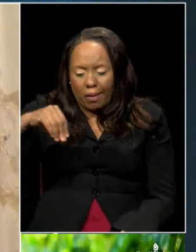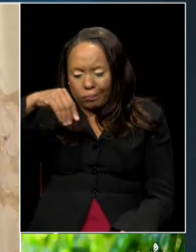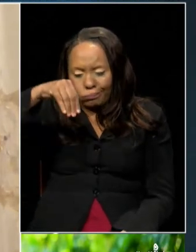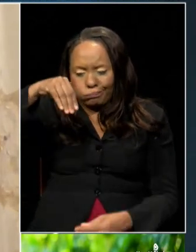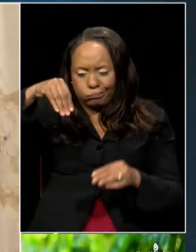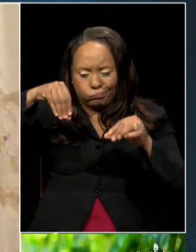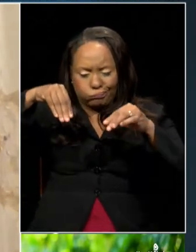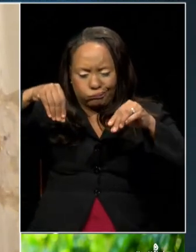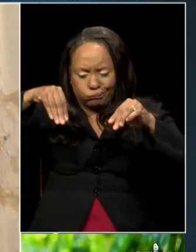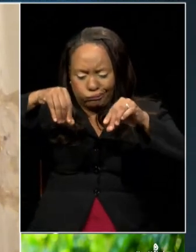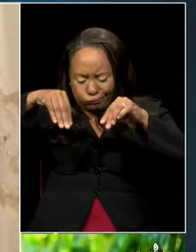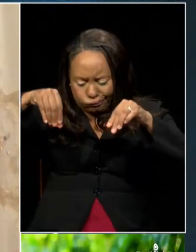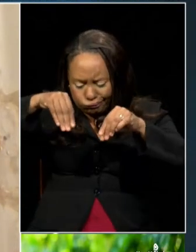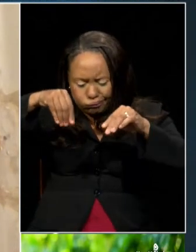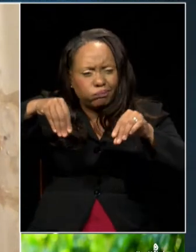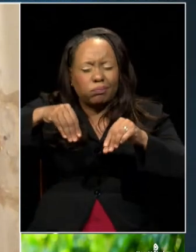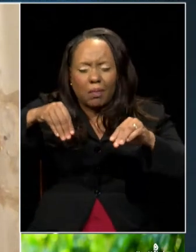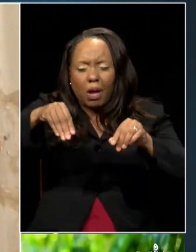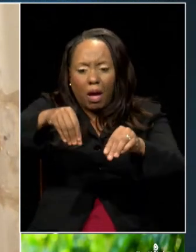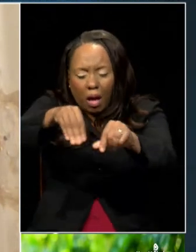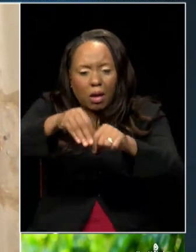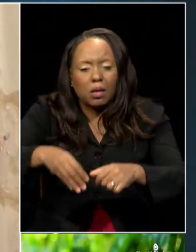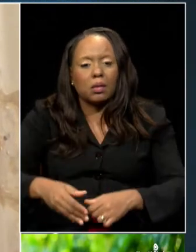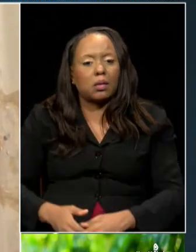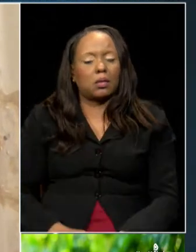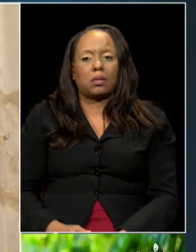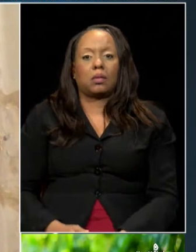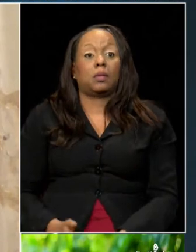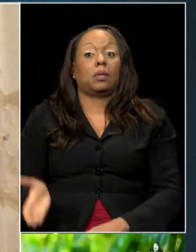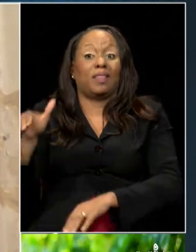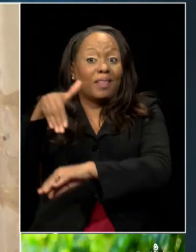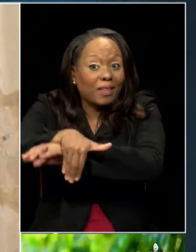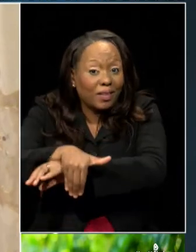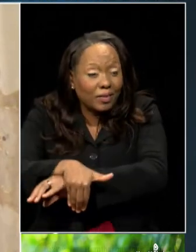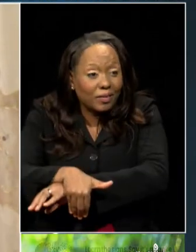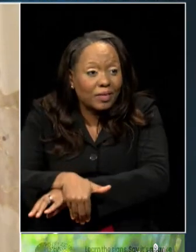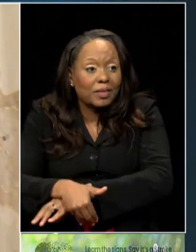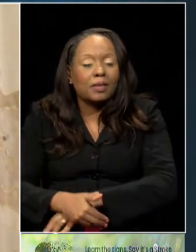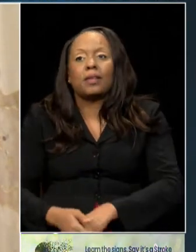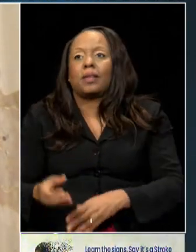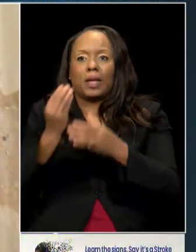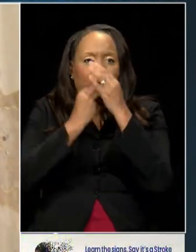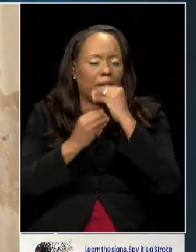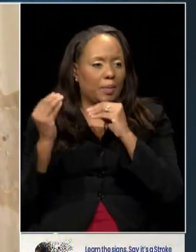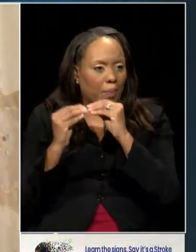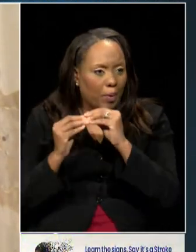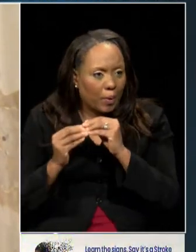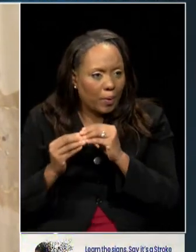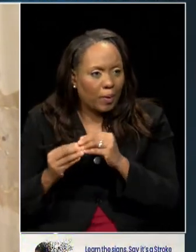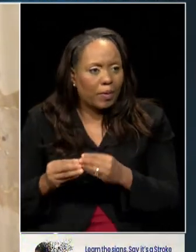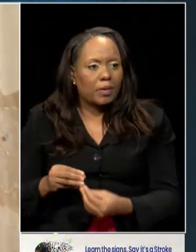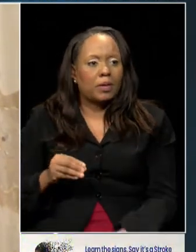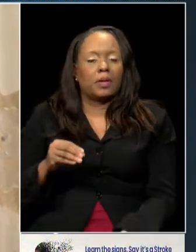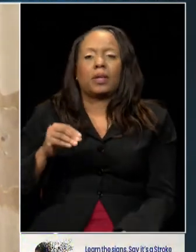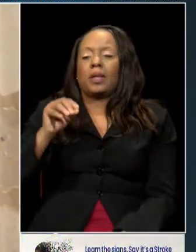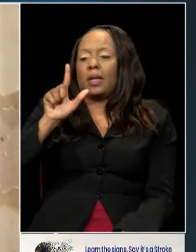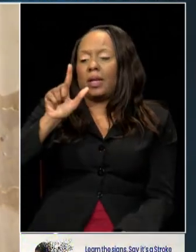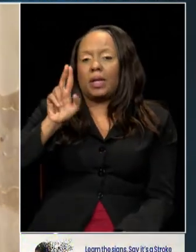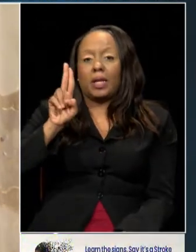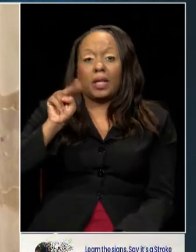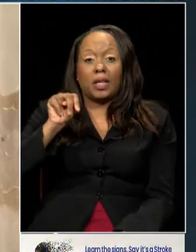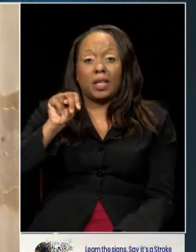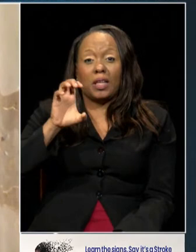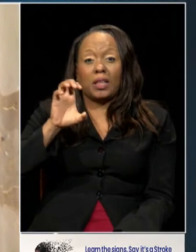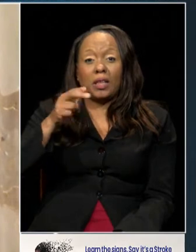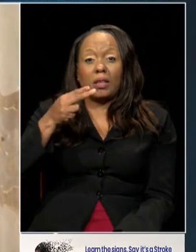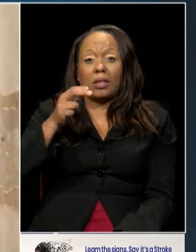those and eat that type of food. And then in the evening, you might have a little something again, maybe a little lunch of meat and biscuit. So